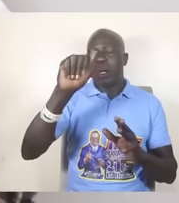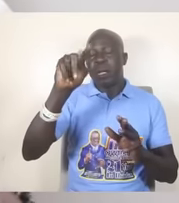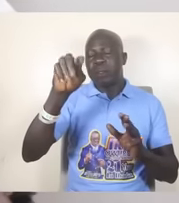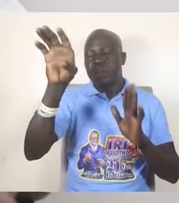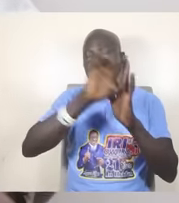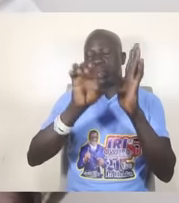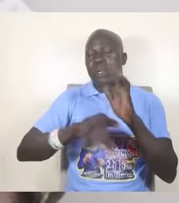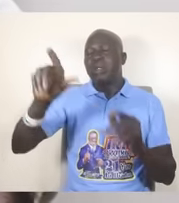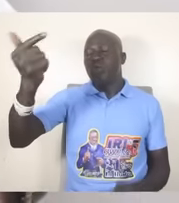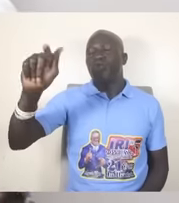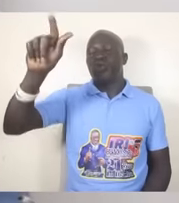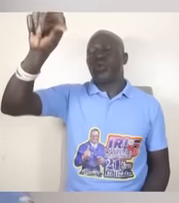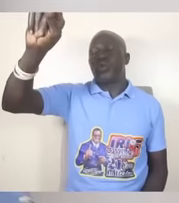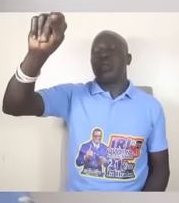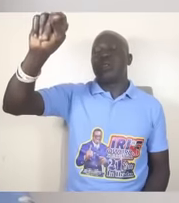of Matthew. Chapter 27.